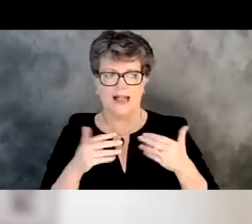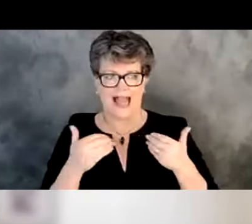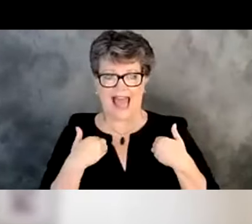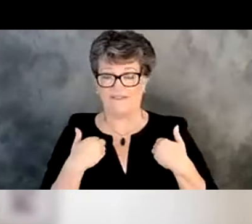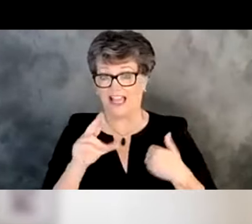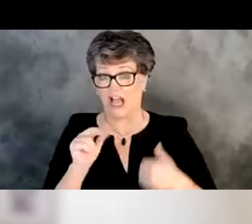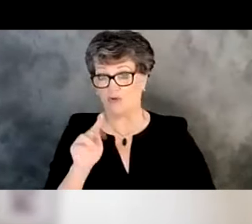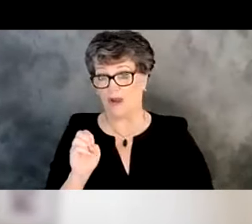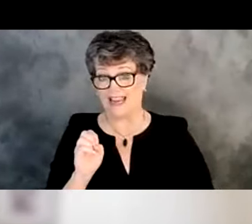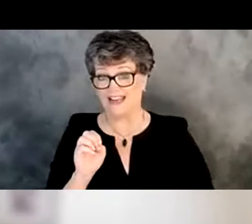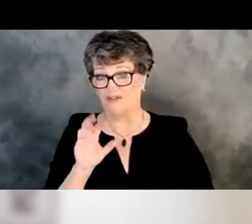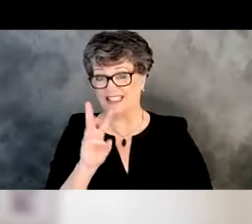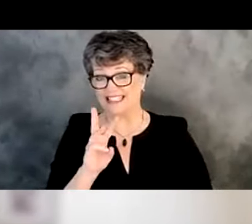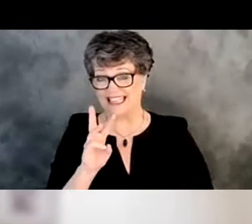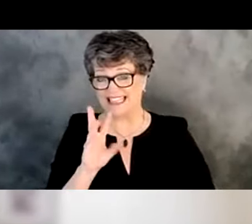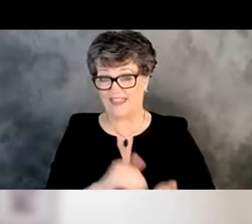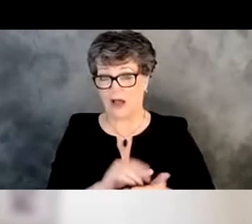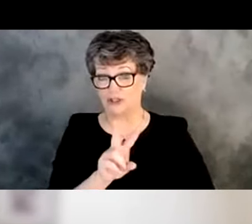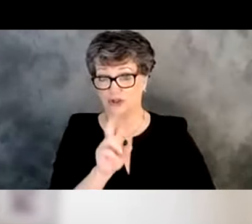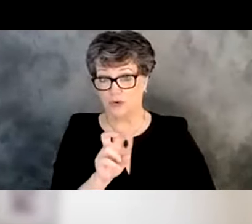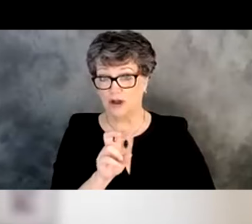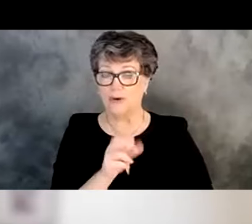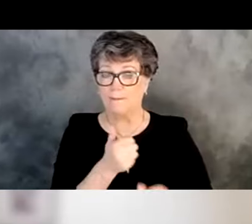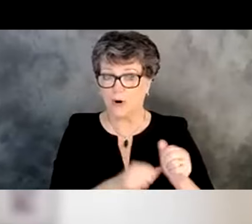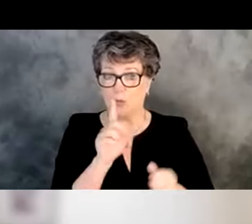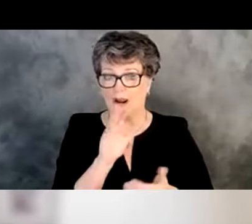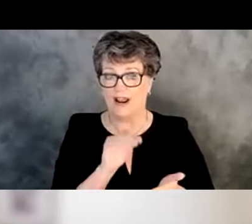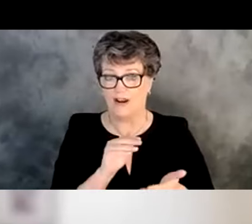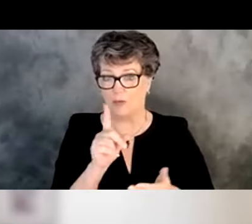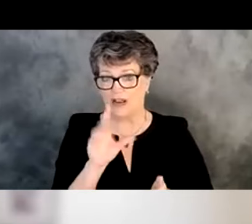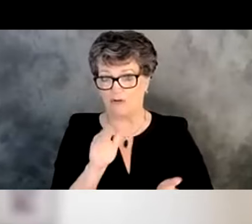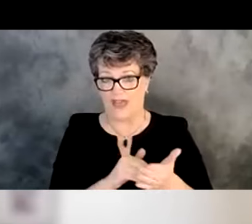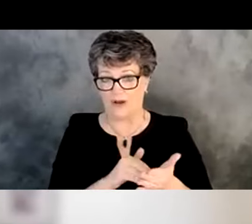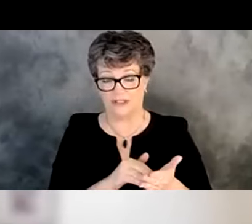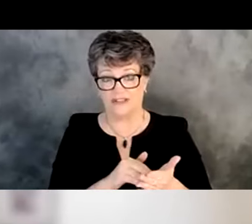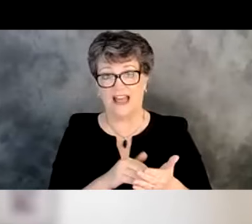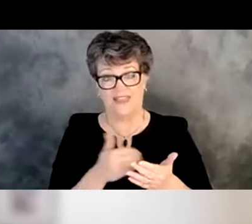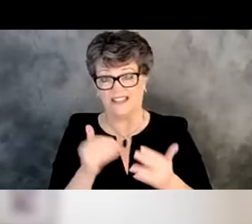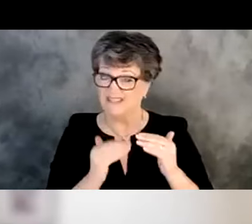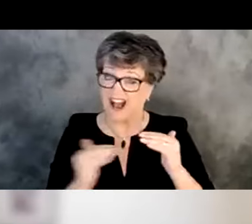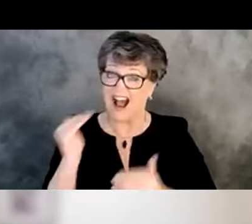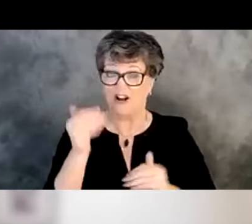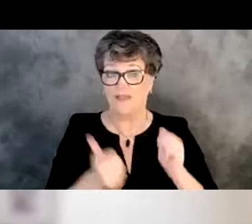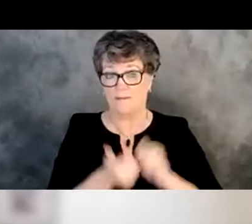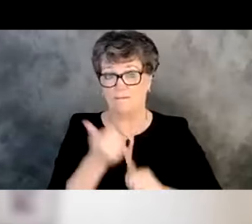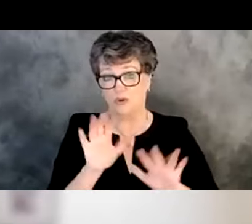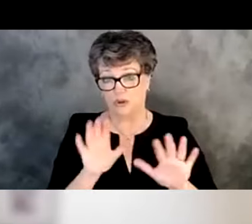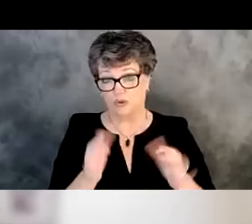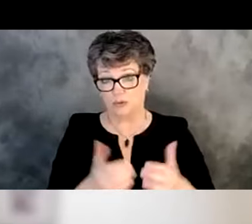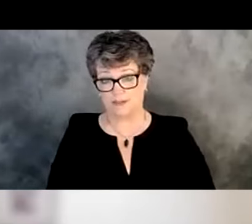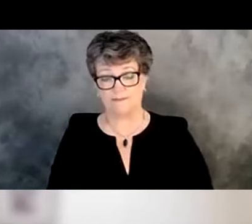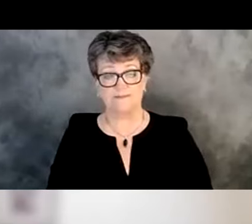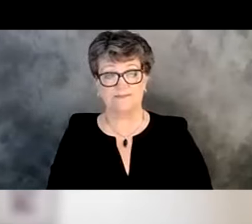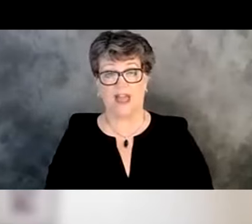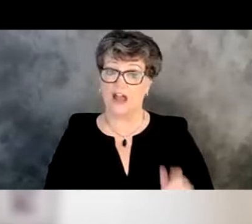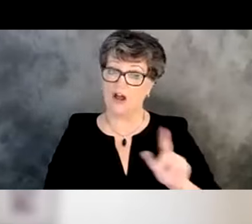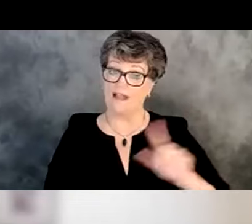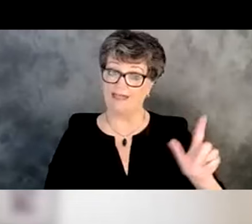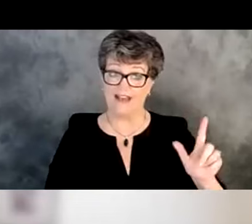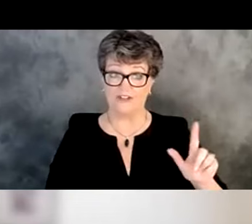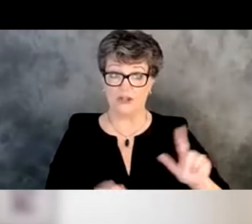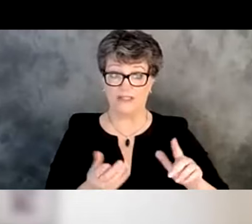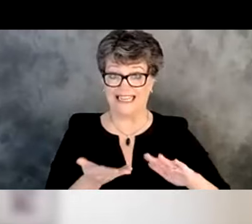nearly 6,200 per 100,000, which is significantly higher than most other groups. And on the left, we see death